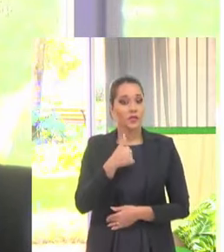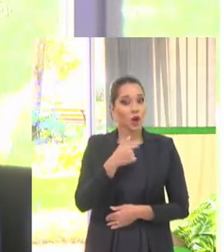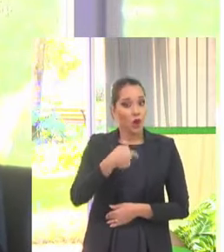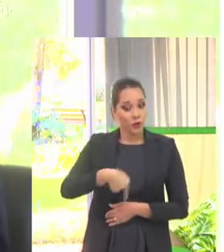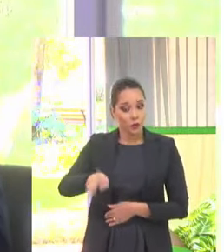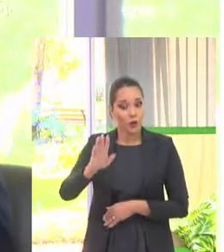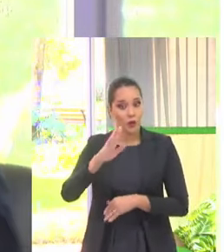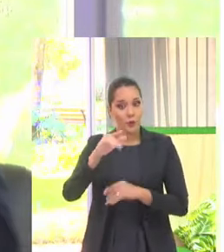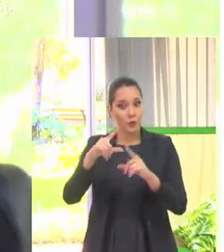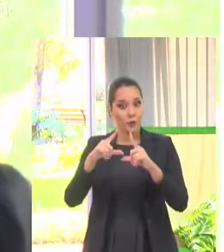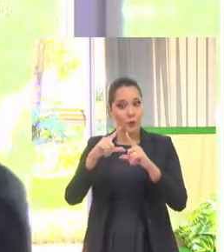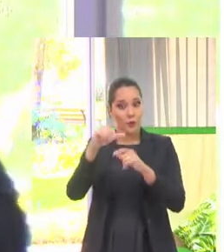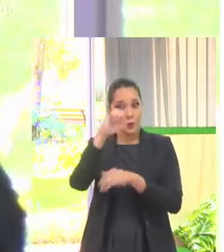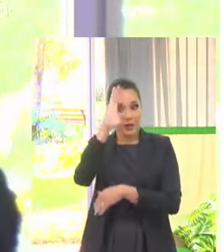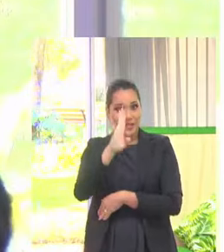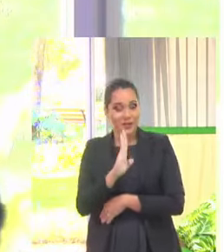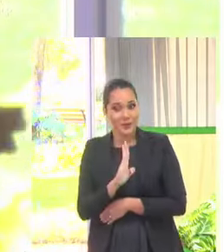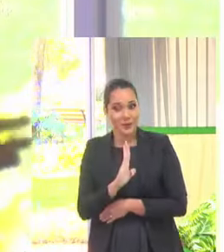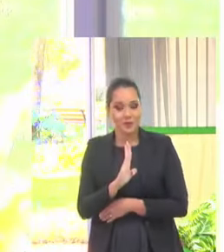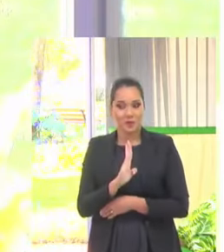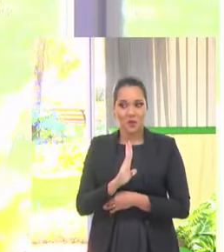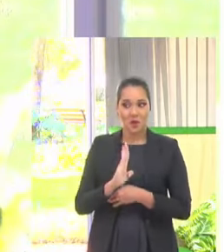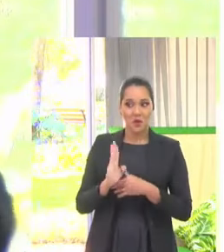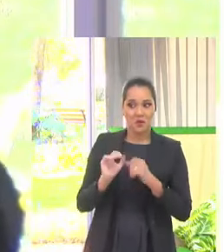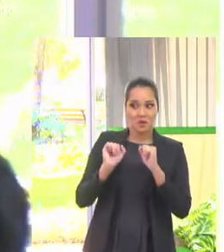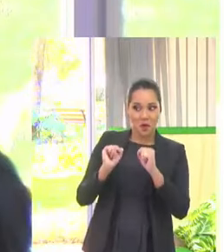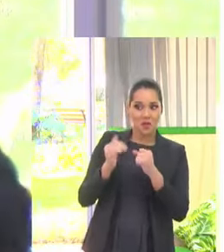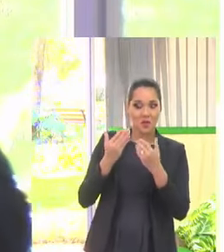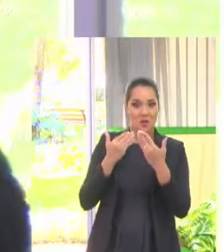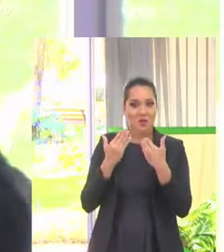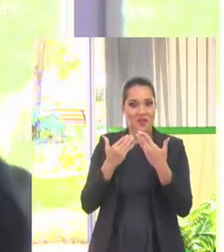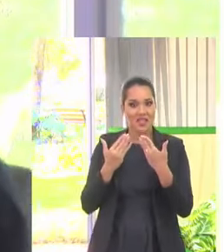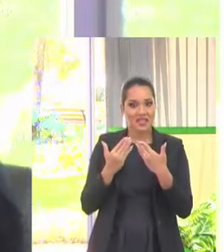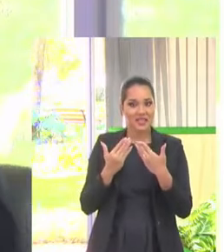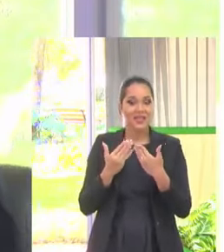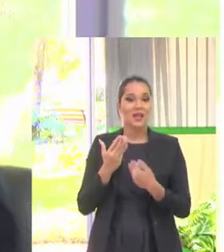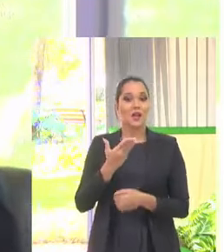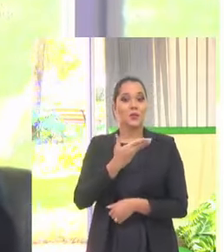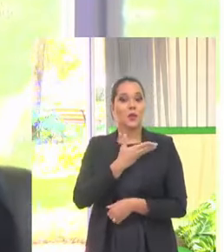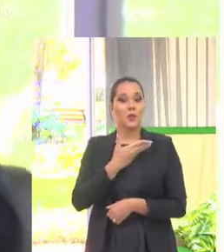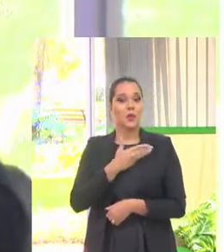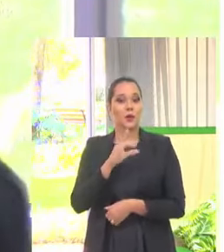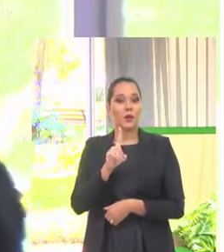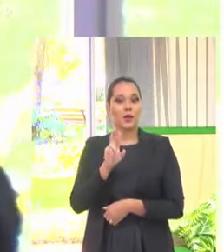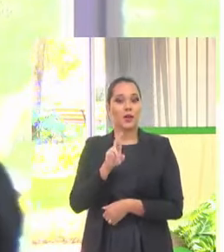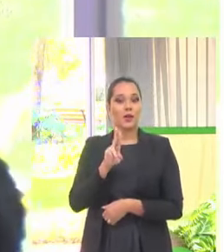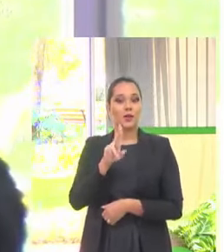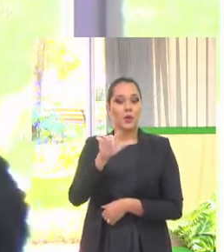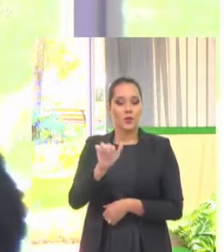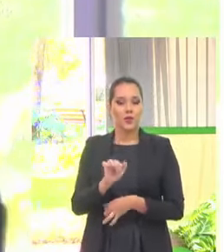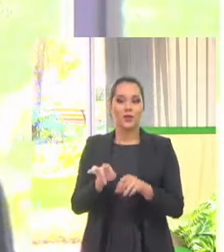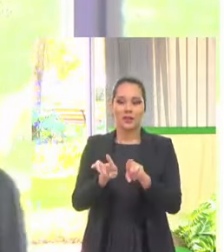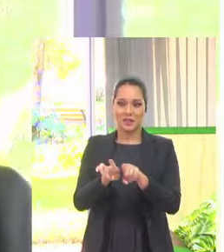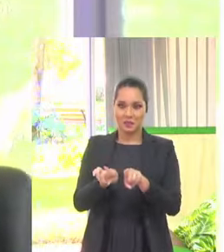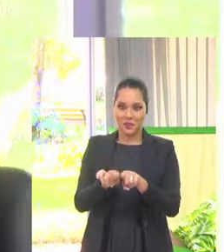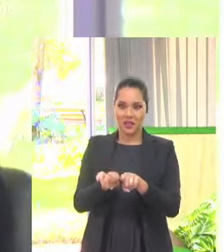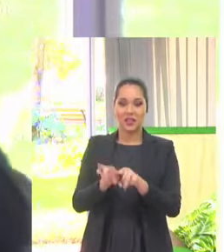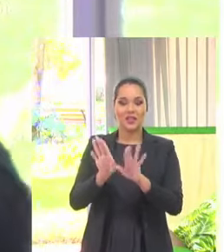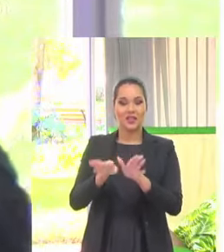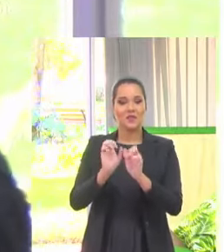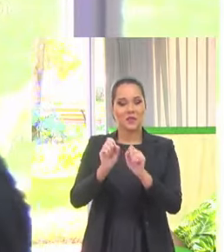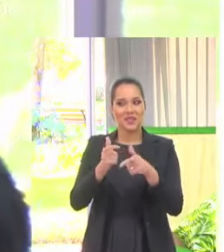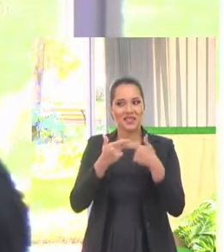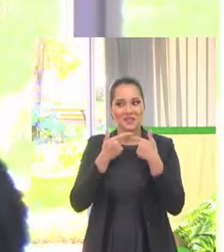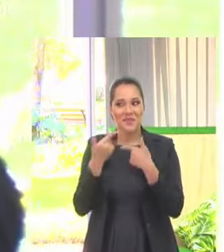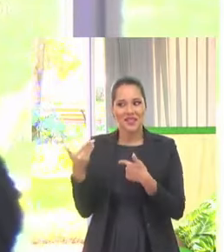so we can have a talk. And my colleague Dhruva has also been very kind to accompany me. And we